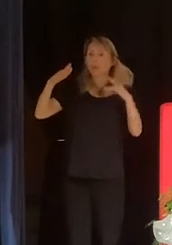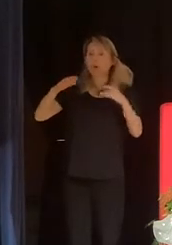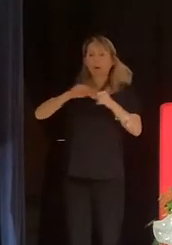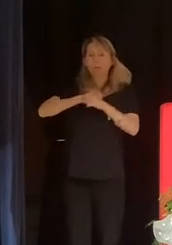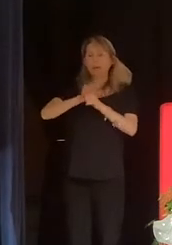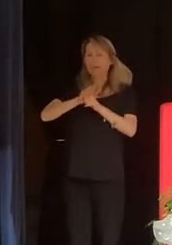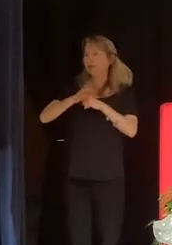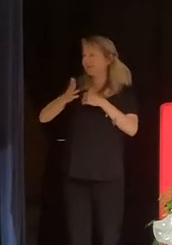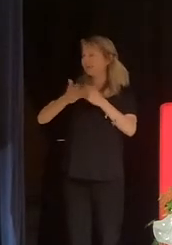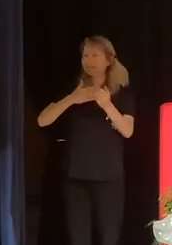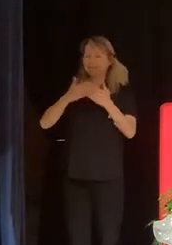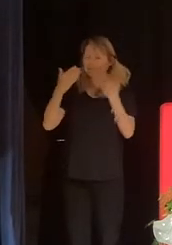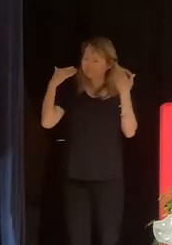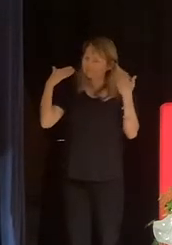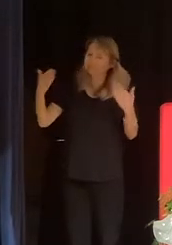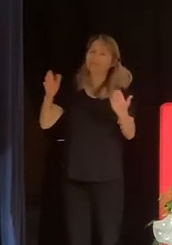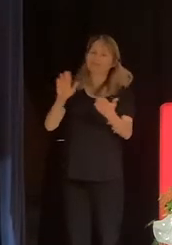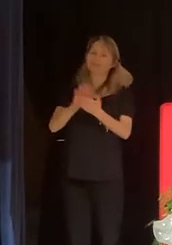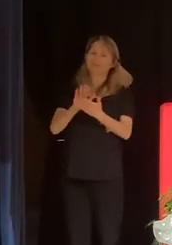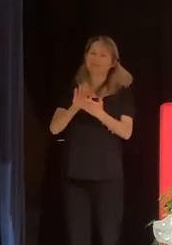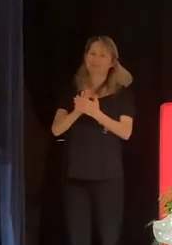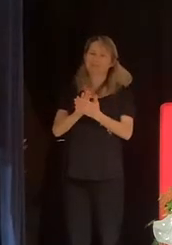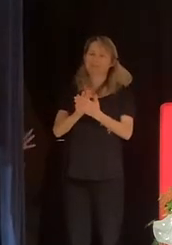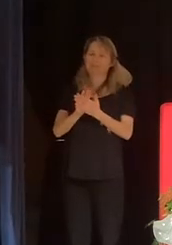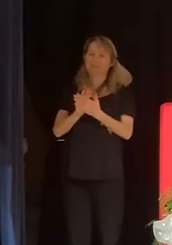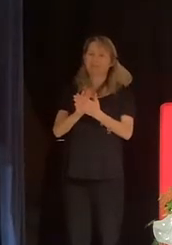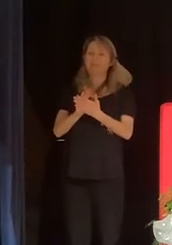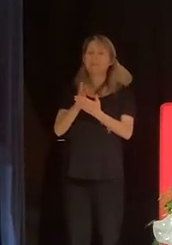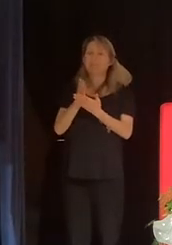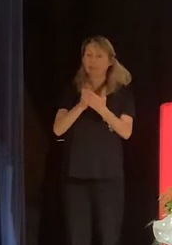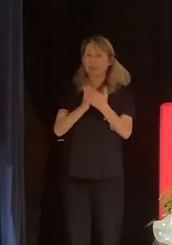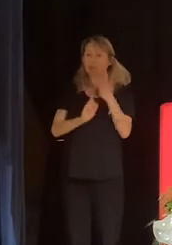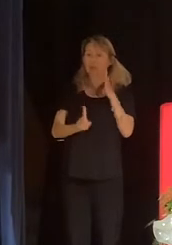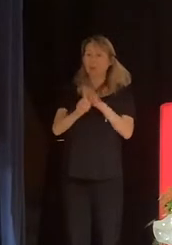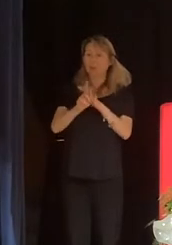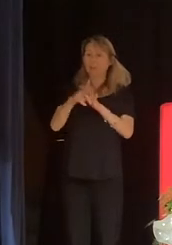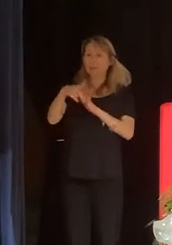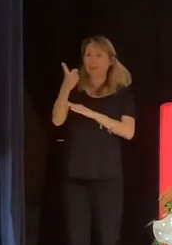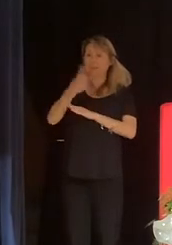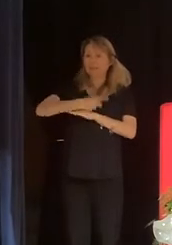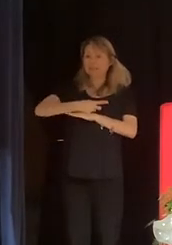pandemic. Some of you have even showed up on PA days.